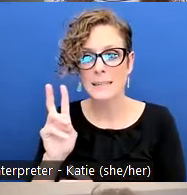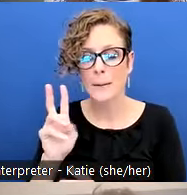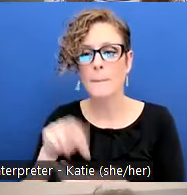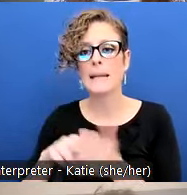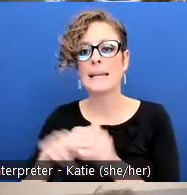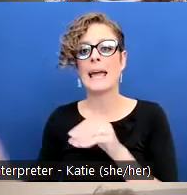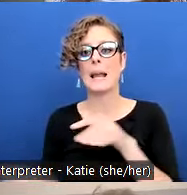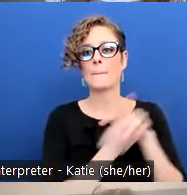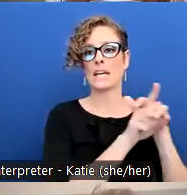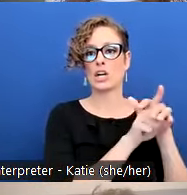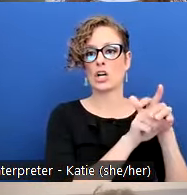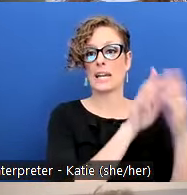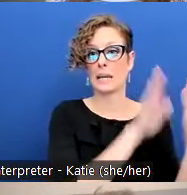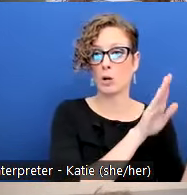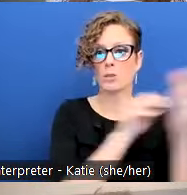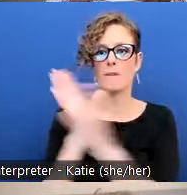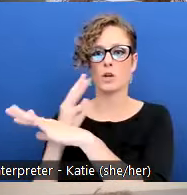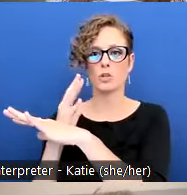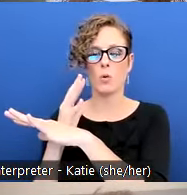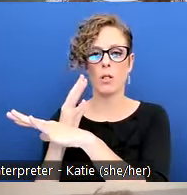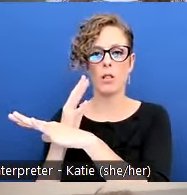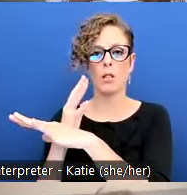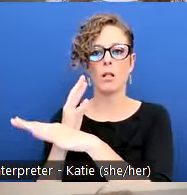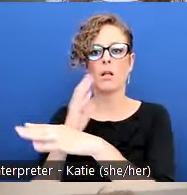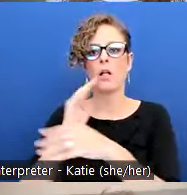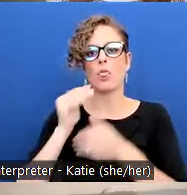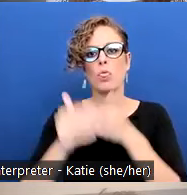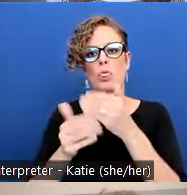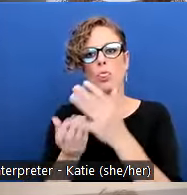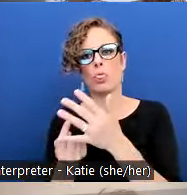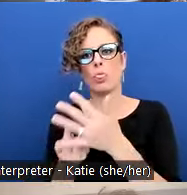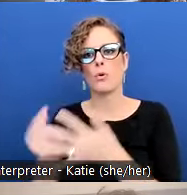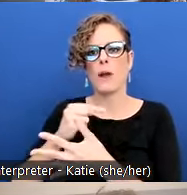phone, or virtually for all critical stages of the criminal justice process.